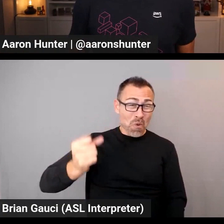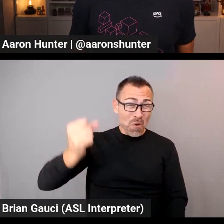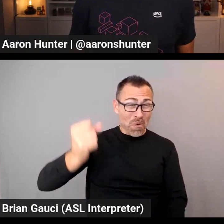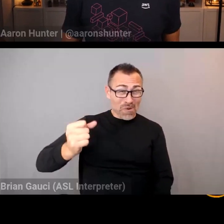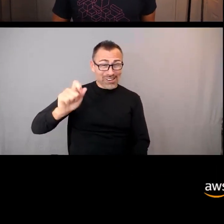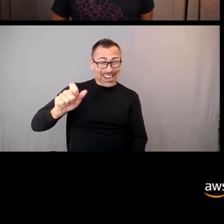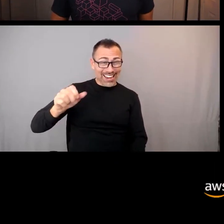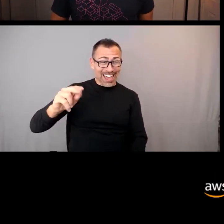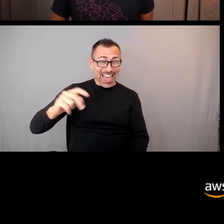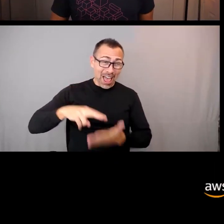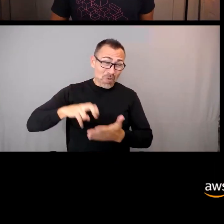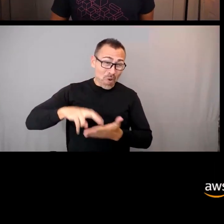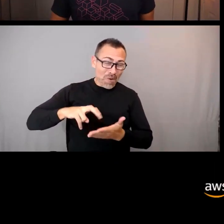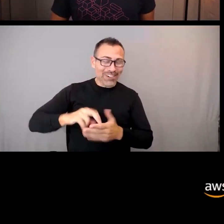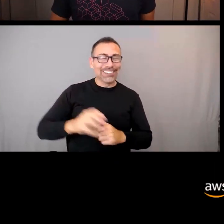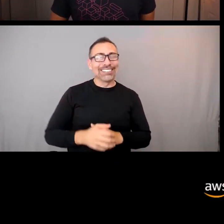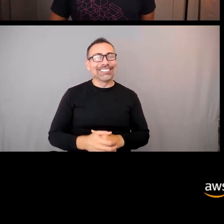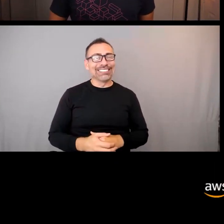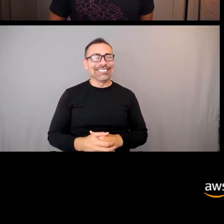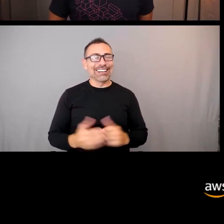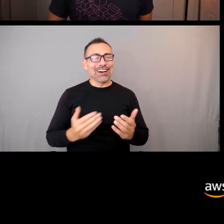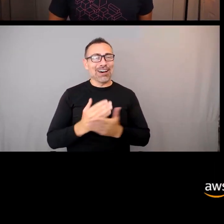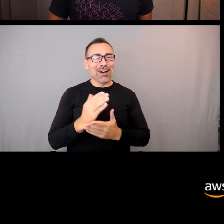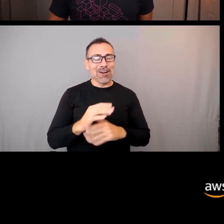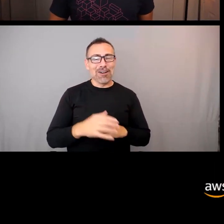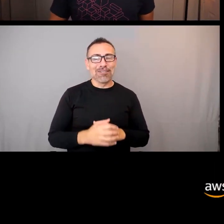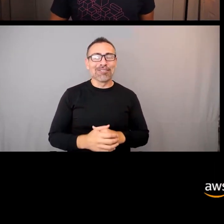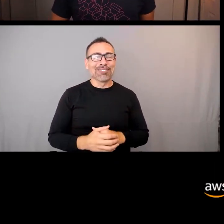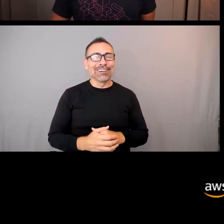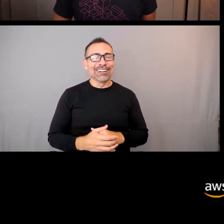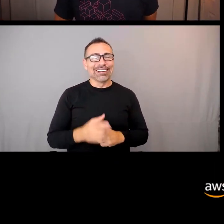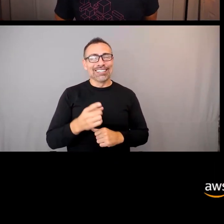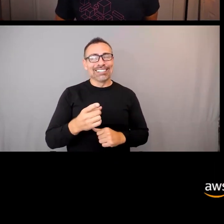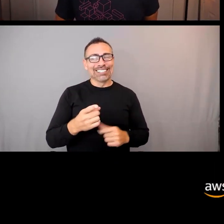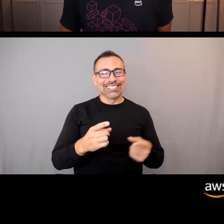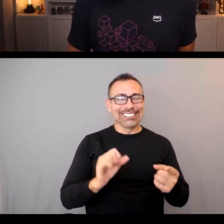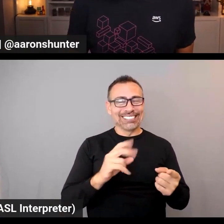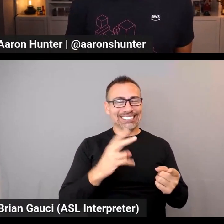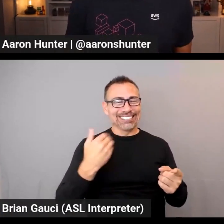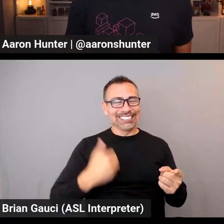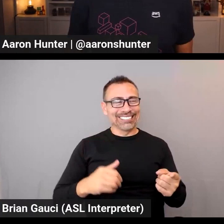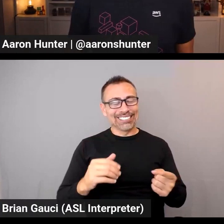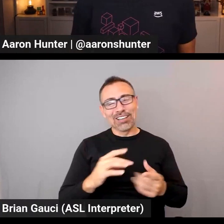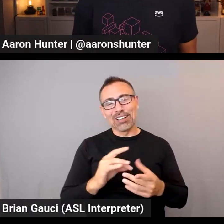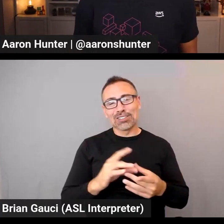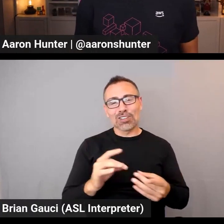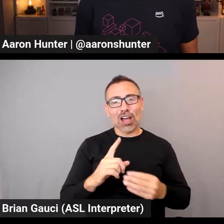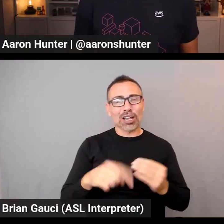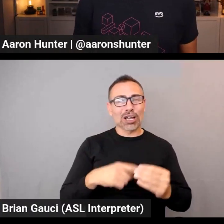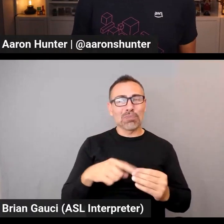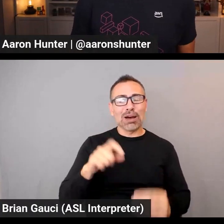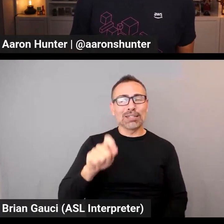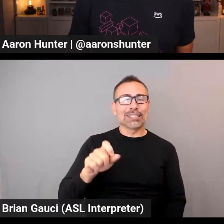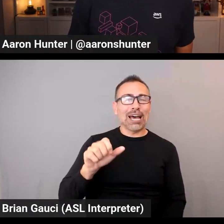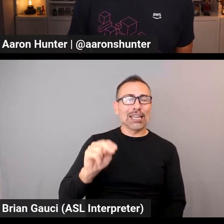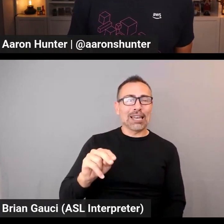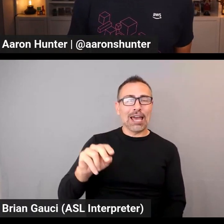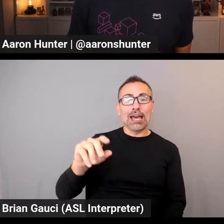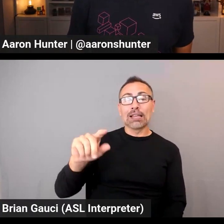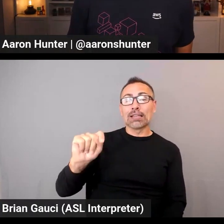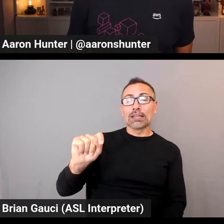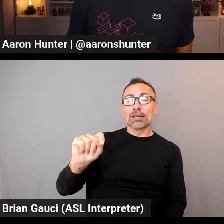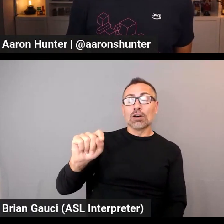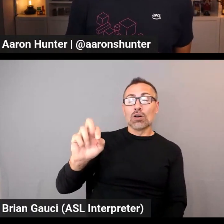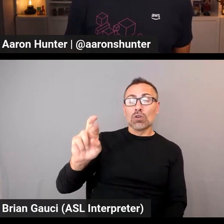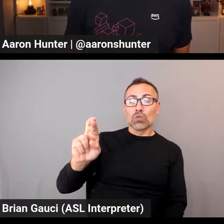All right, so Toolkit for .NET Refactoring. Yeah, of course I am here. Toolkit for .NET Refactoring. So it's part of our